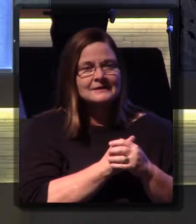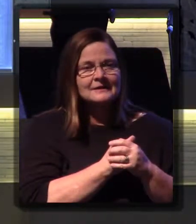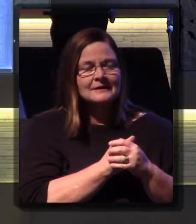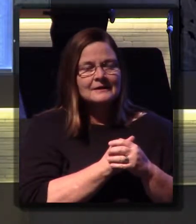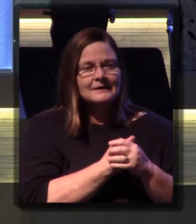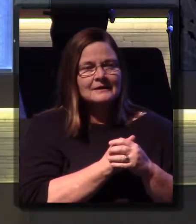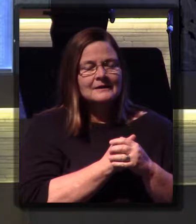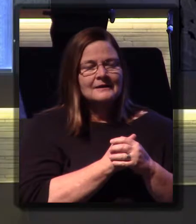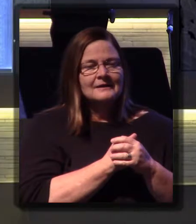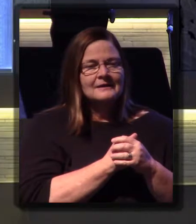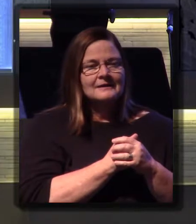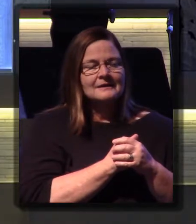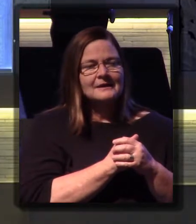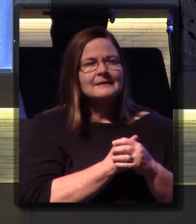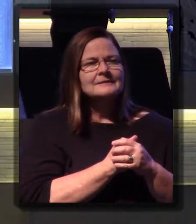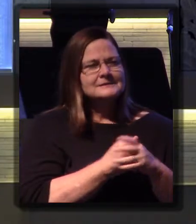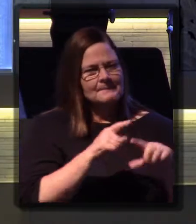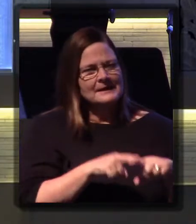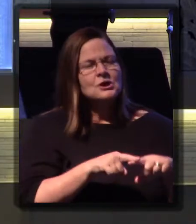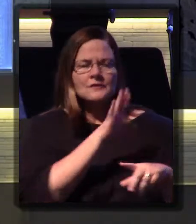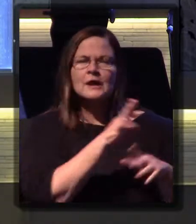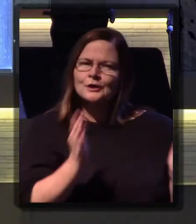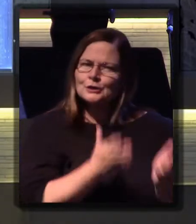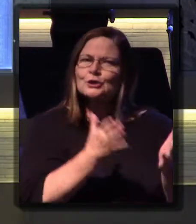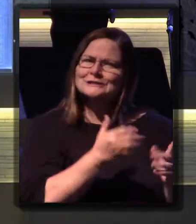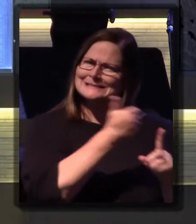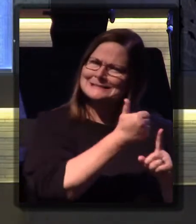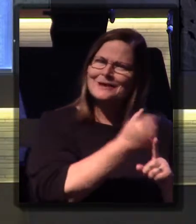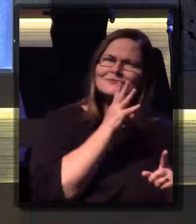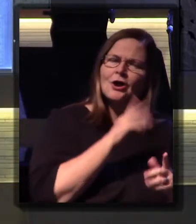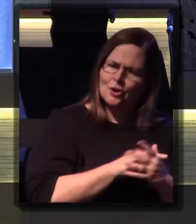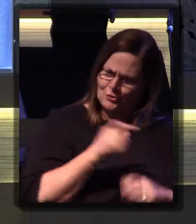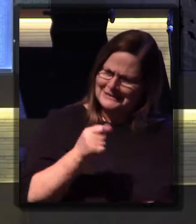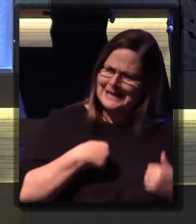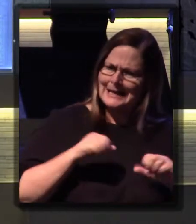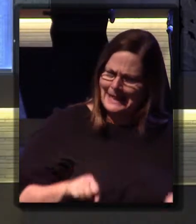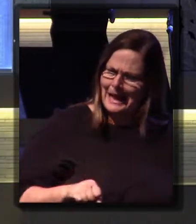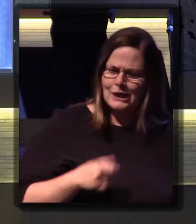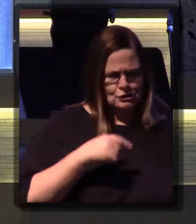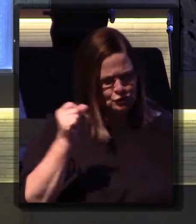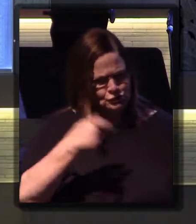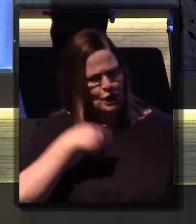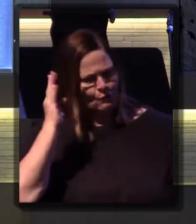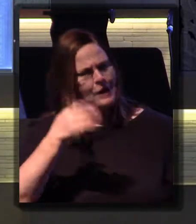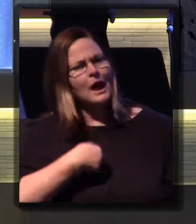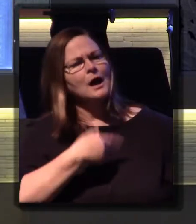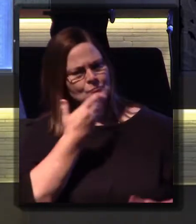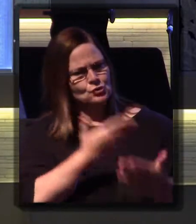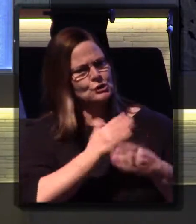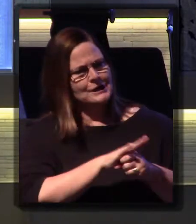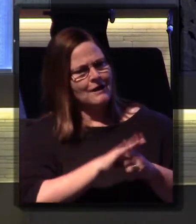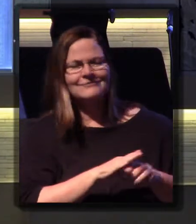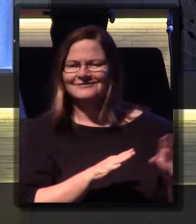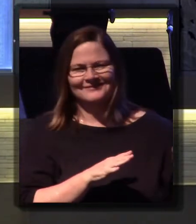But the person who is blessed is not going to walk in simply their encouraging self-talk. Yes, I can.